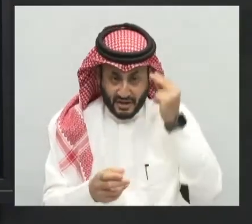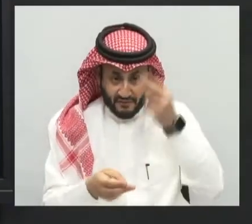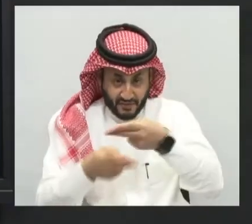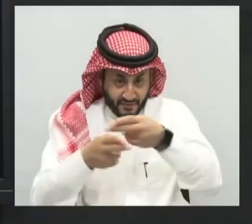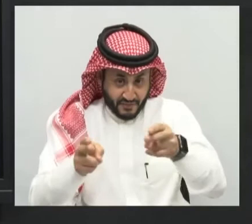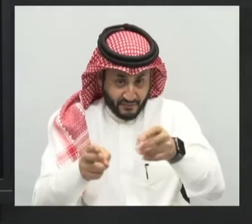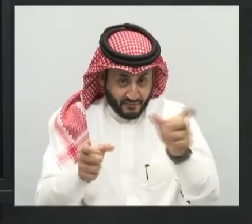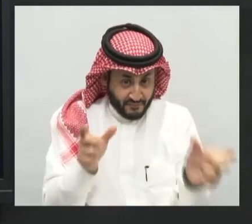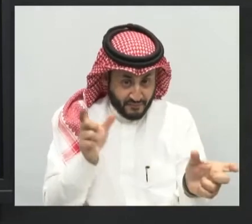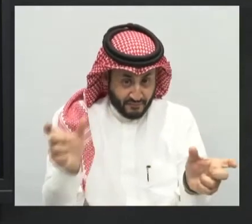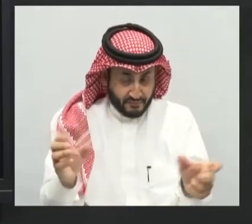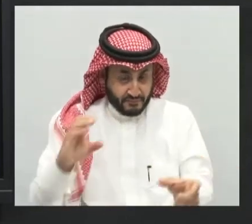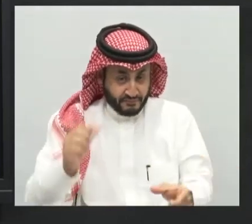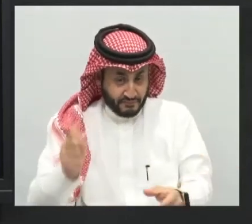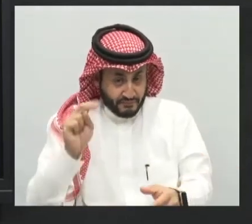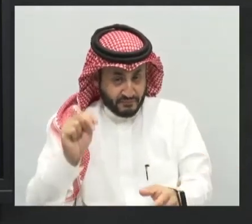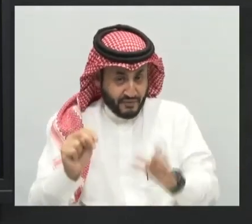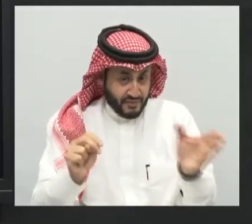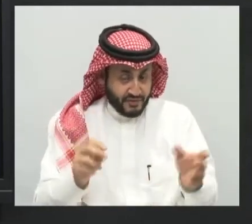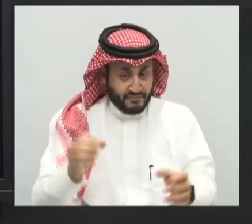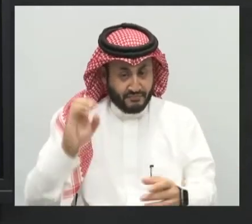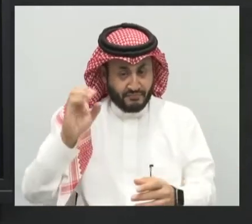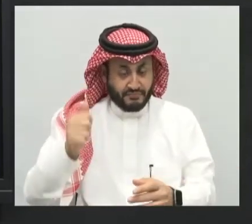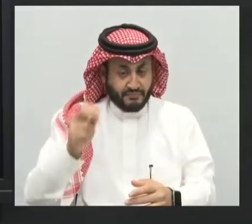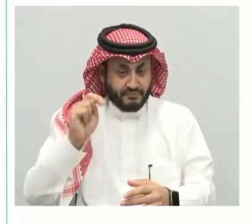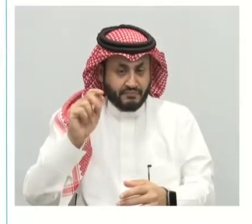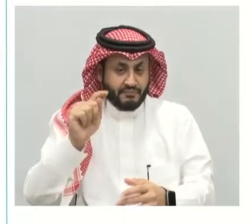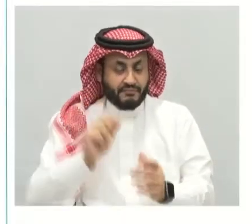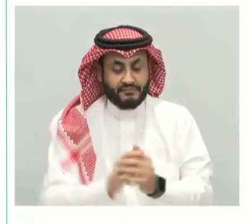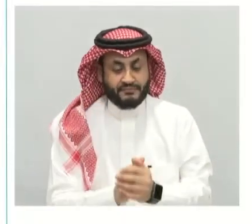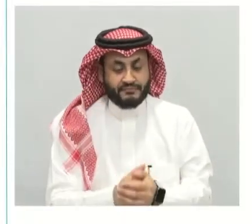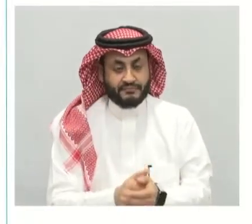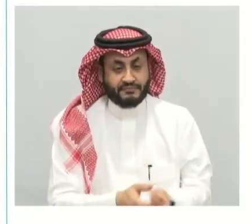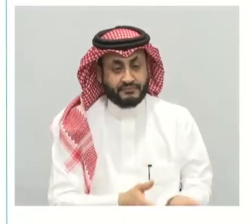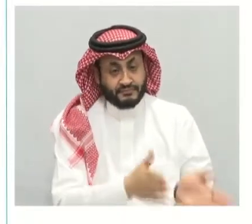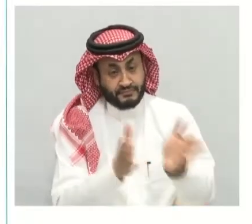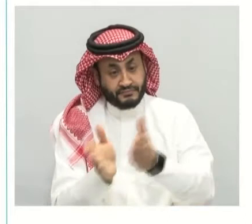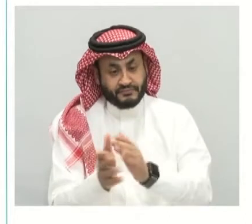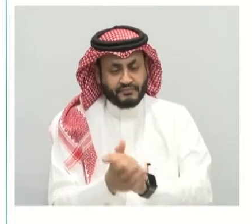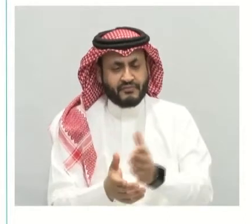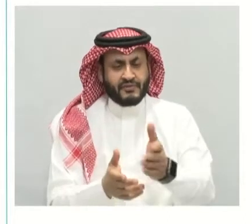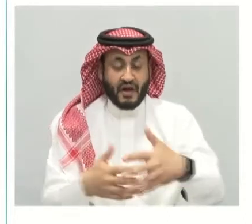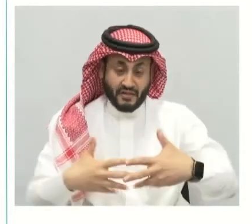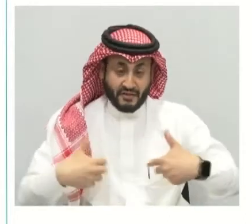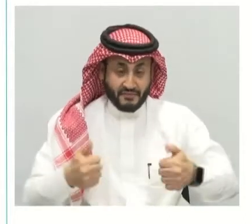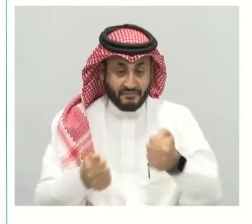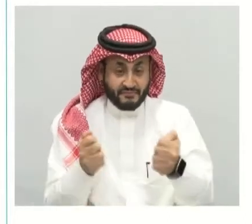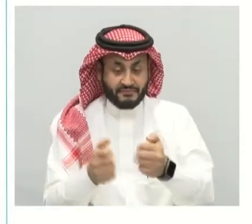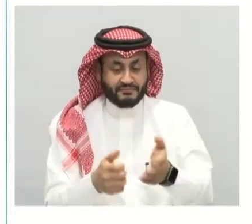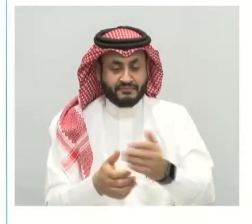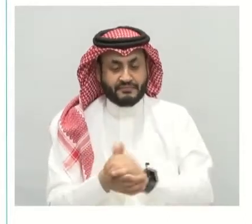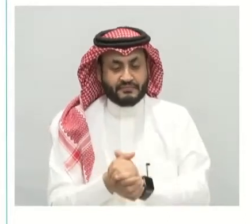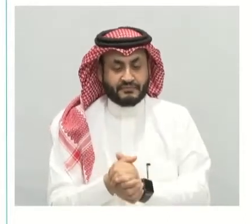differentiate between using can and can't. And also this interesting exercise where